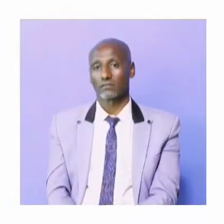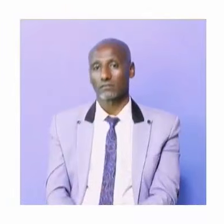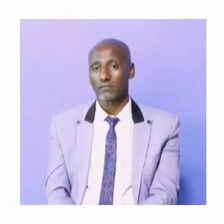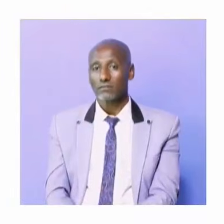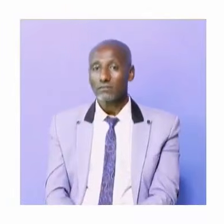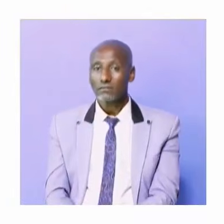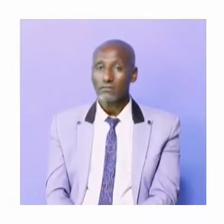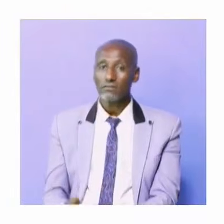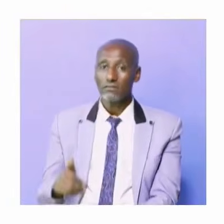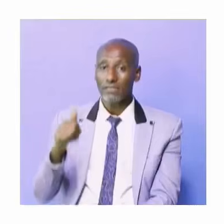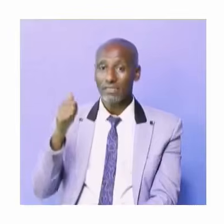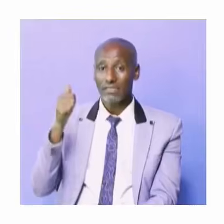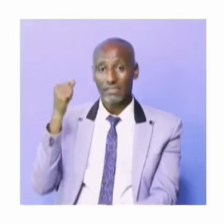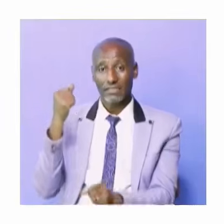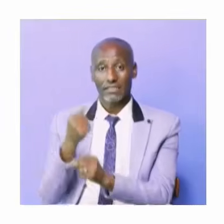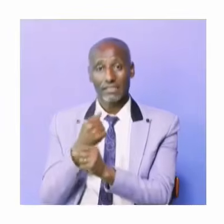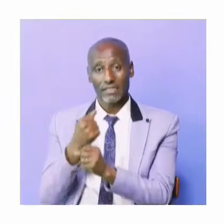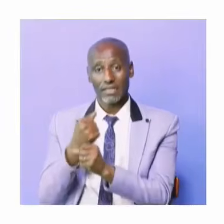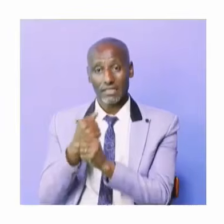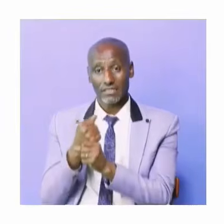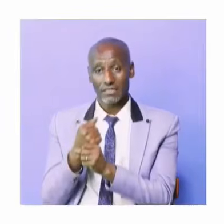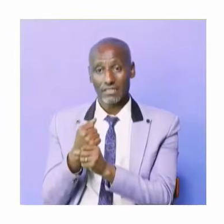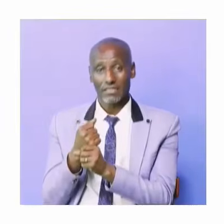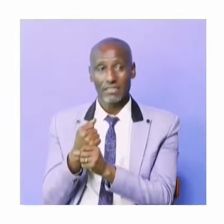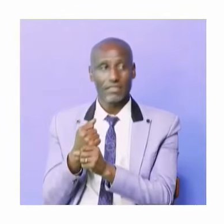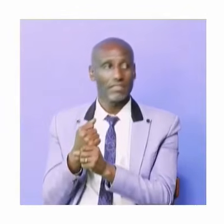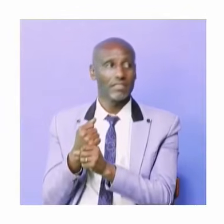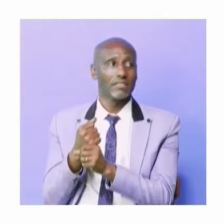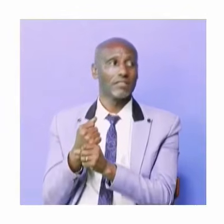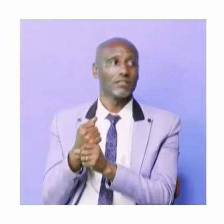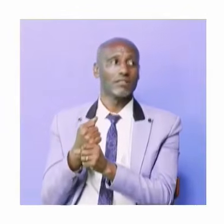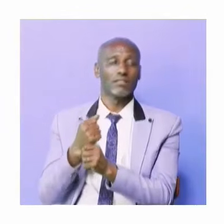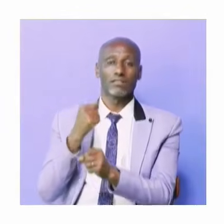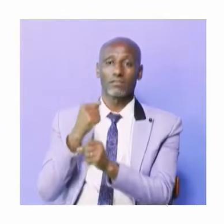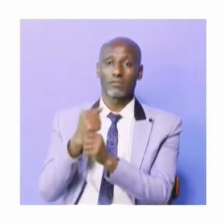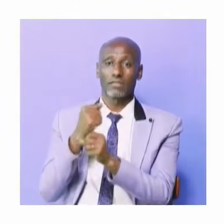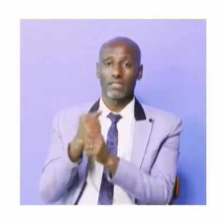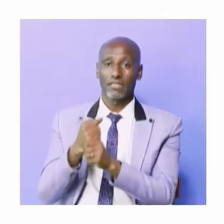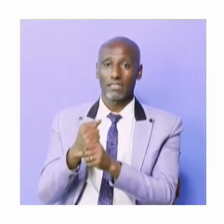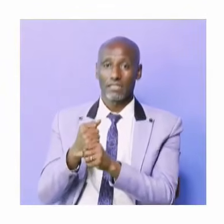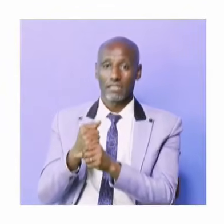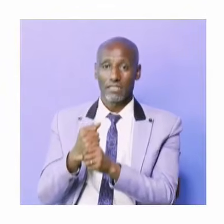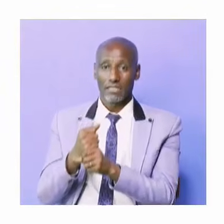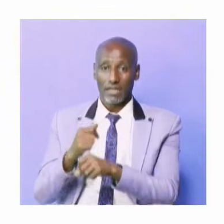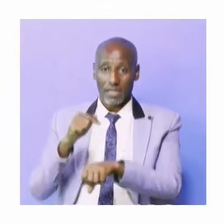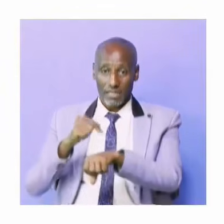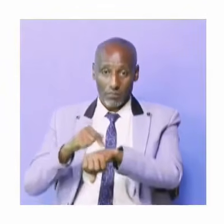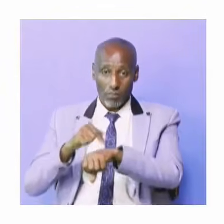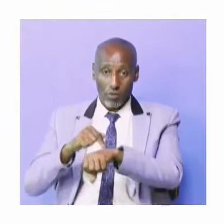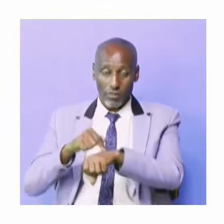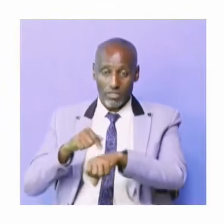action that happens at the moment of speaking. An action